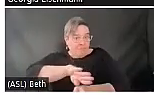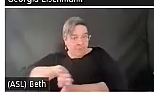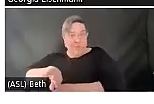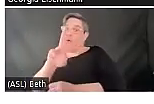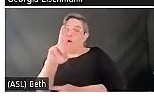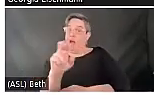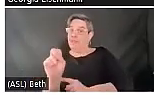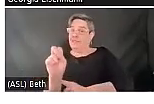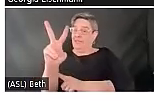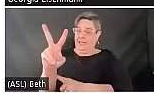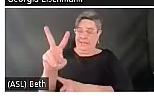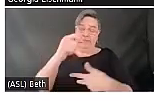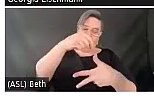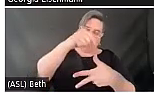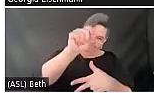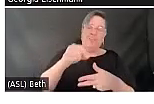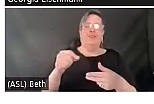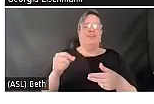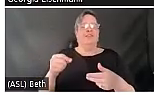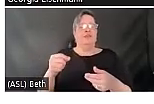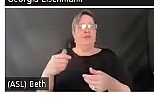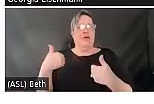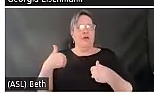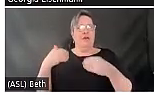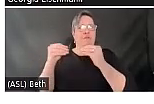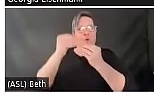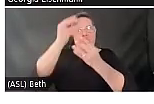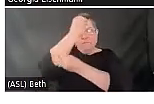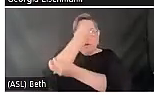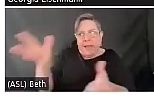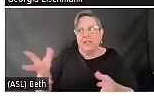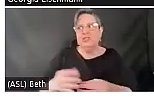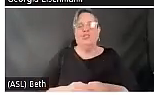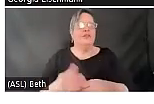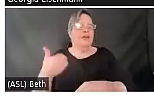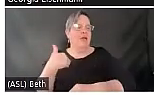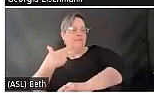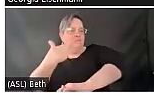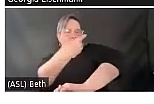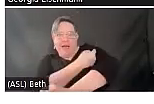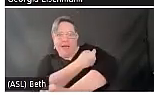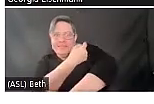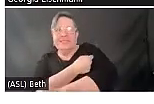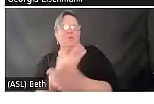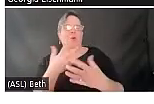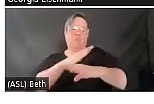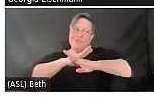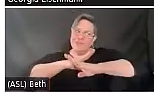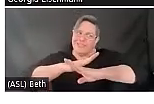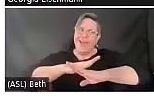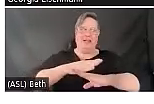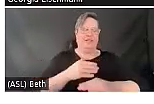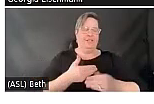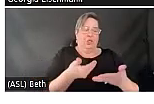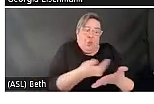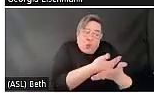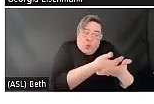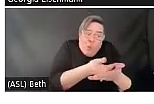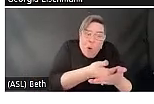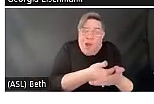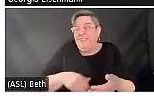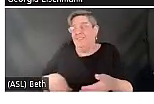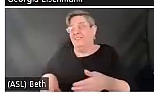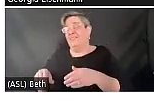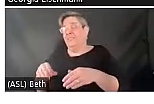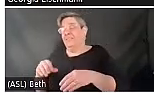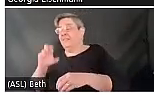lots of vaccine available. We really want to protect newborns. We want to protect those over 60, and typically the group in between,